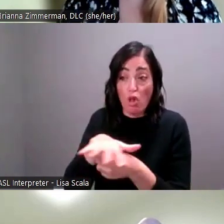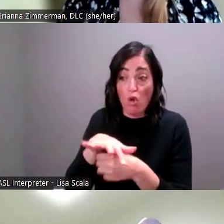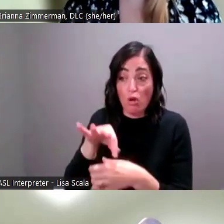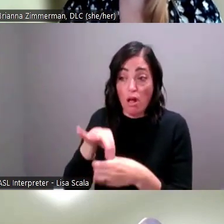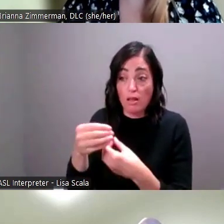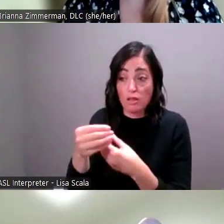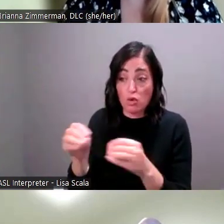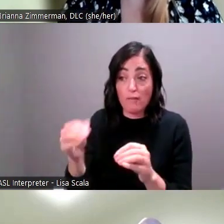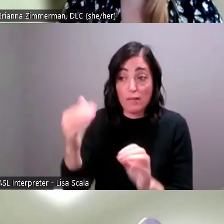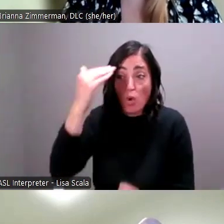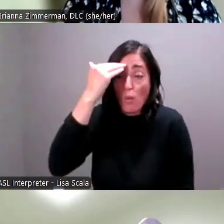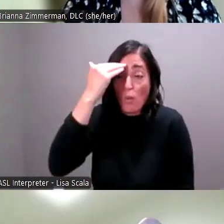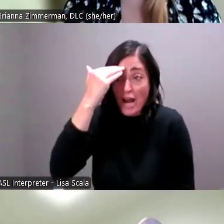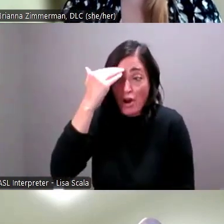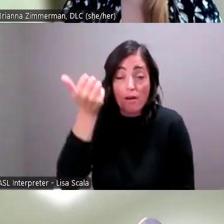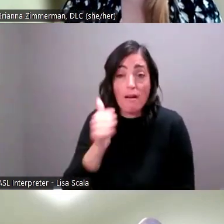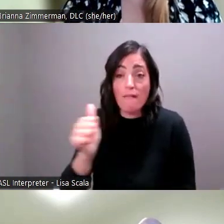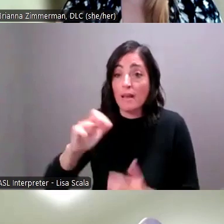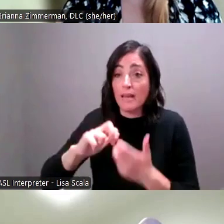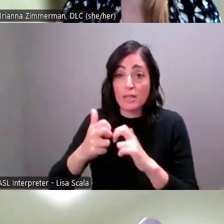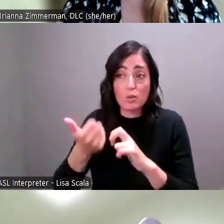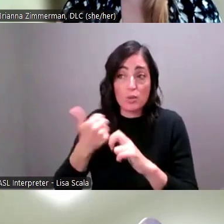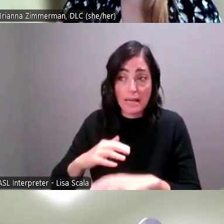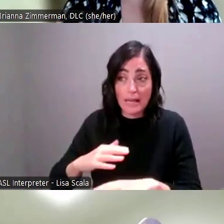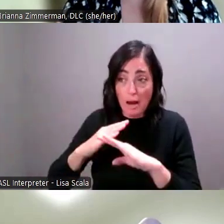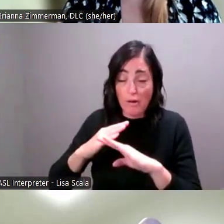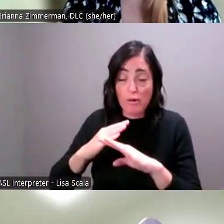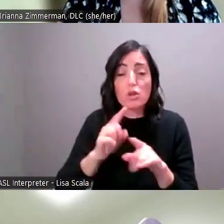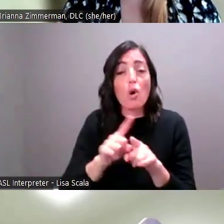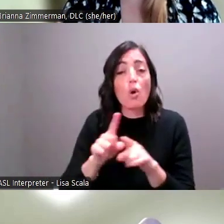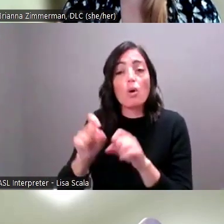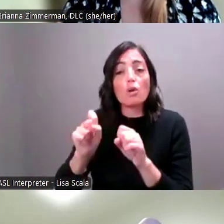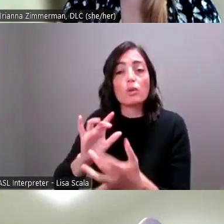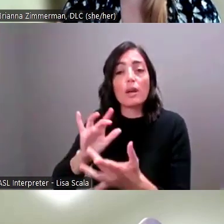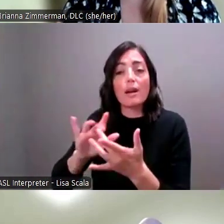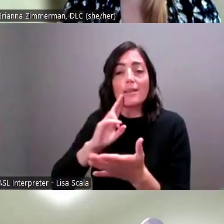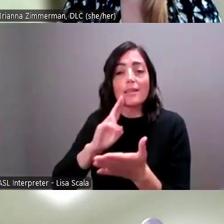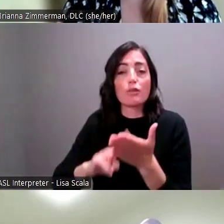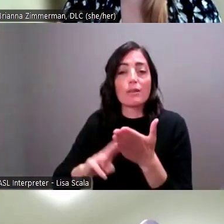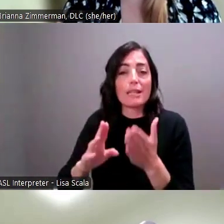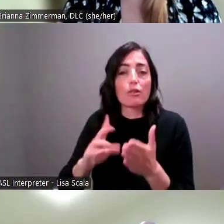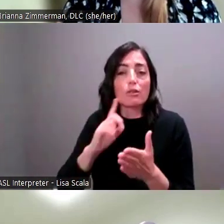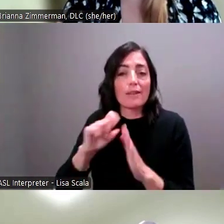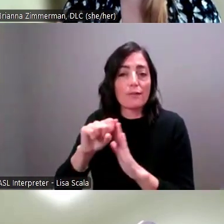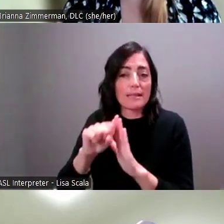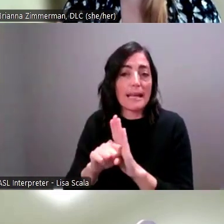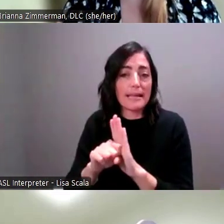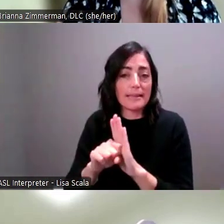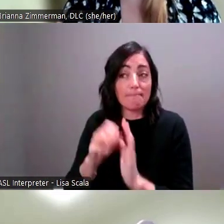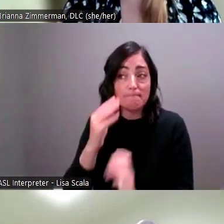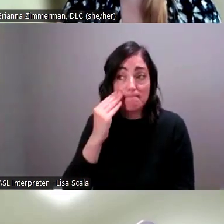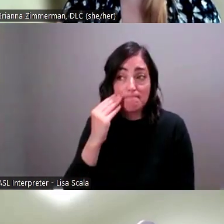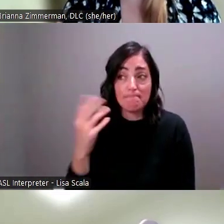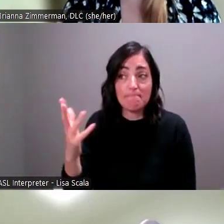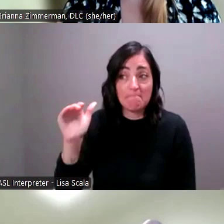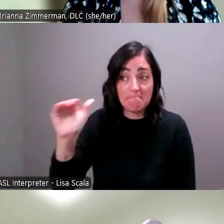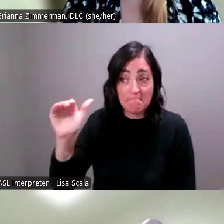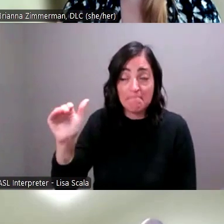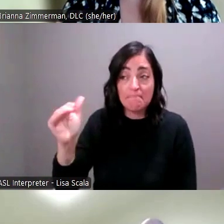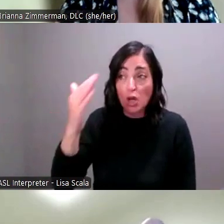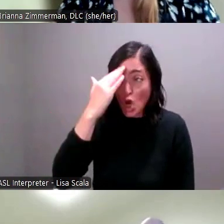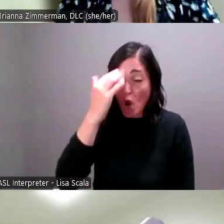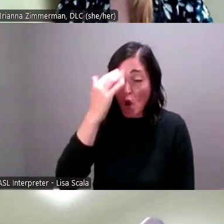office is aware of those issues. And you can also contact the Secretary of State to make sure that they know